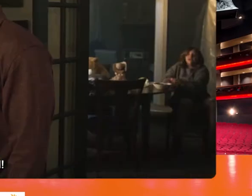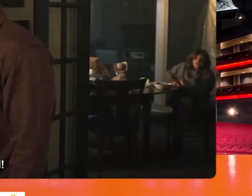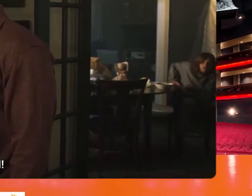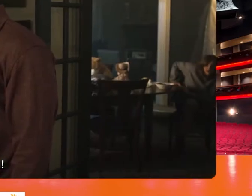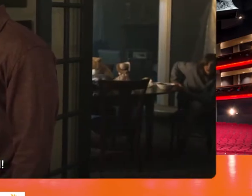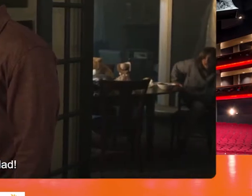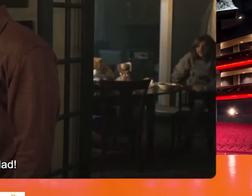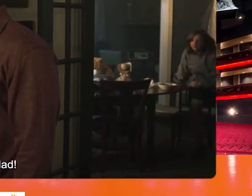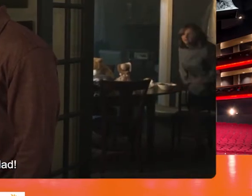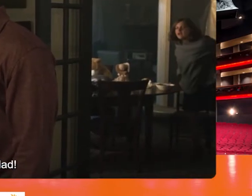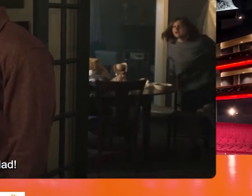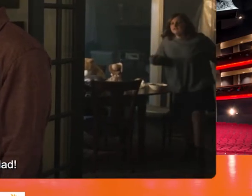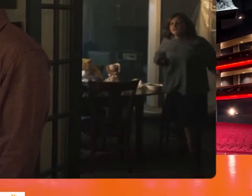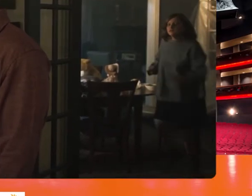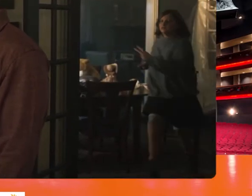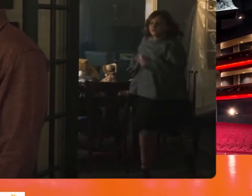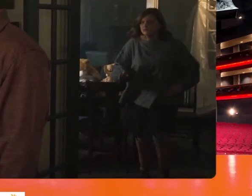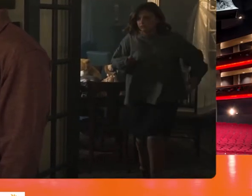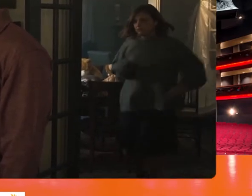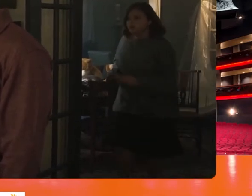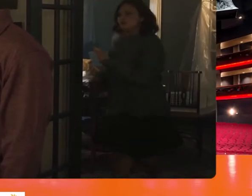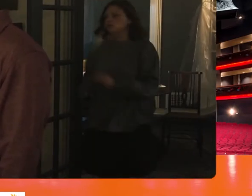Dad! Dad! Dad!